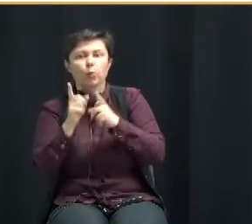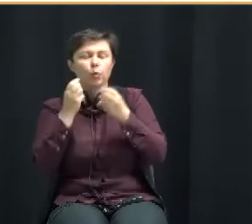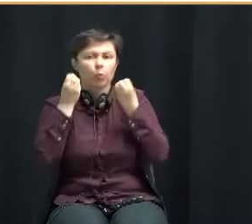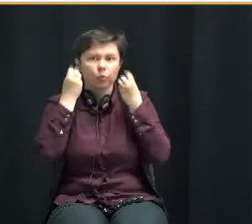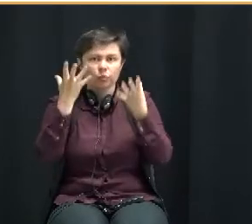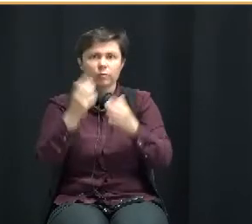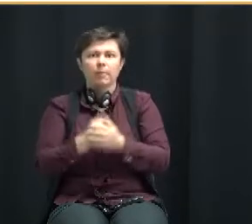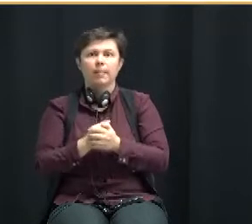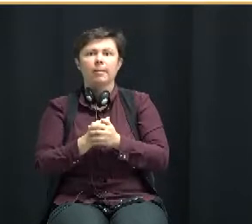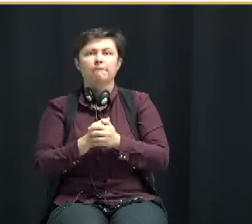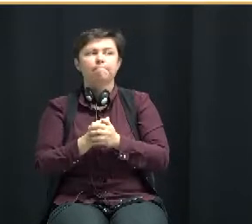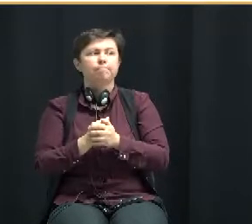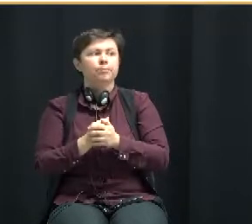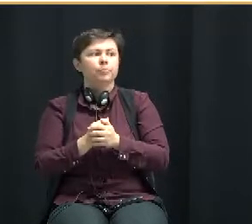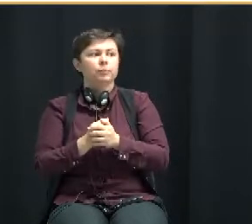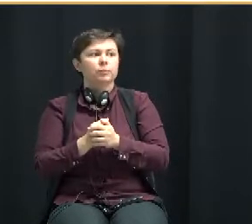commercial and cultural facilities.